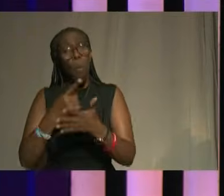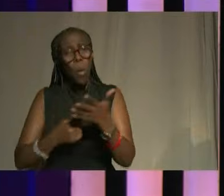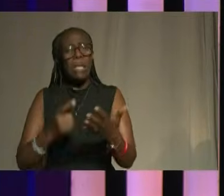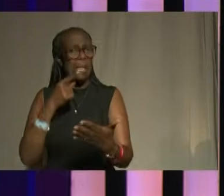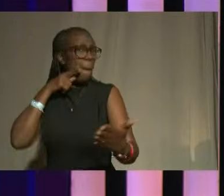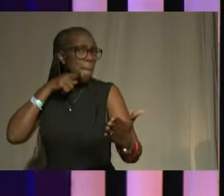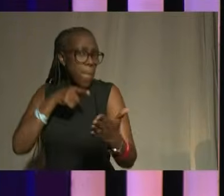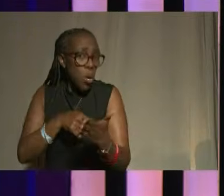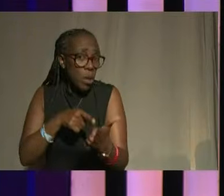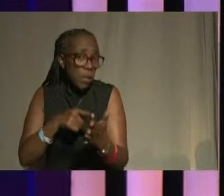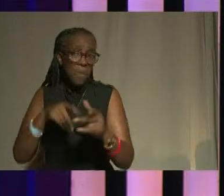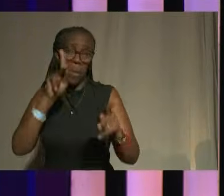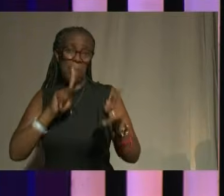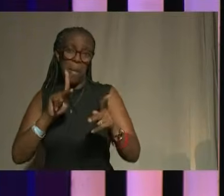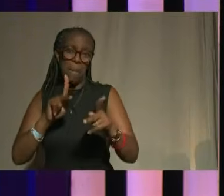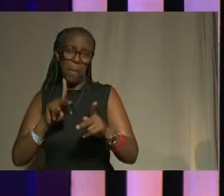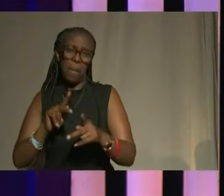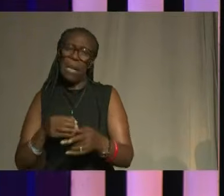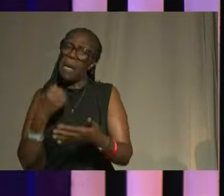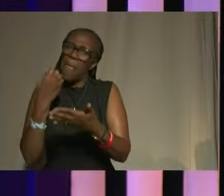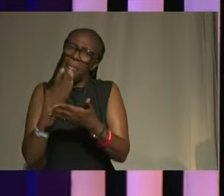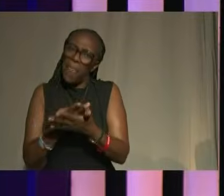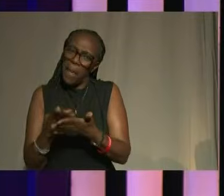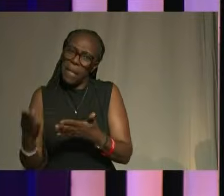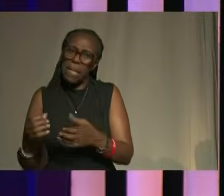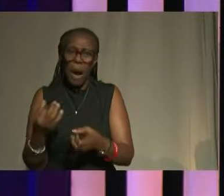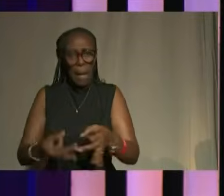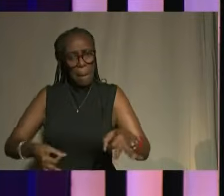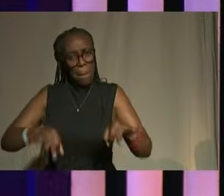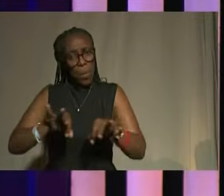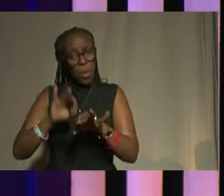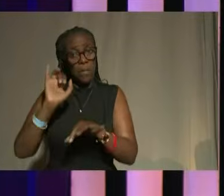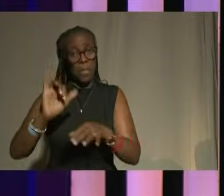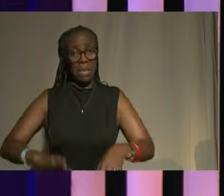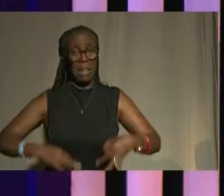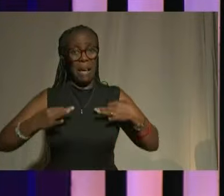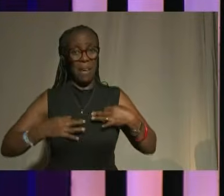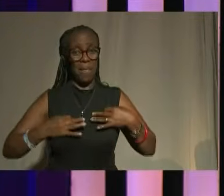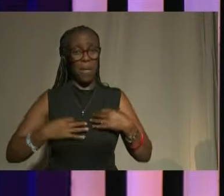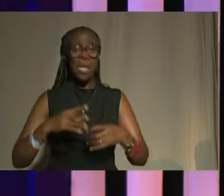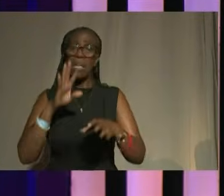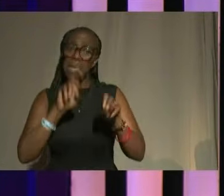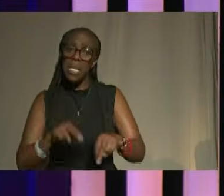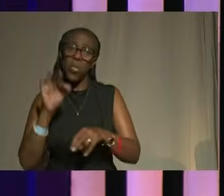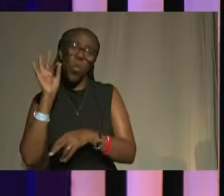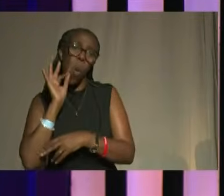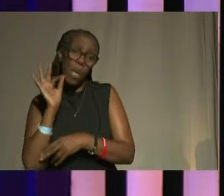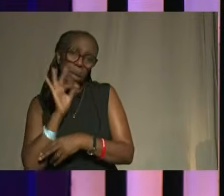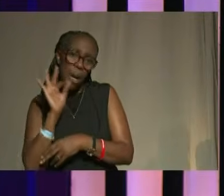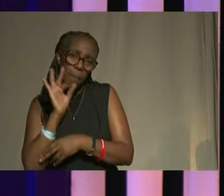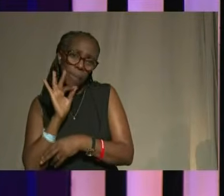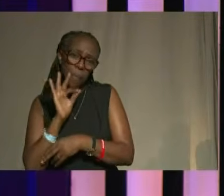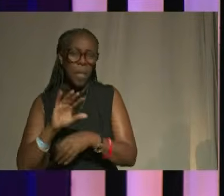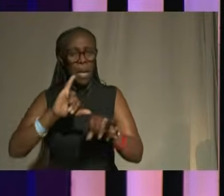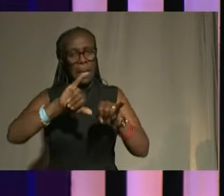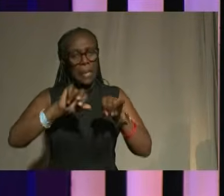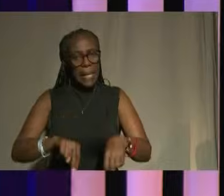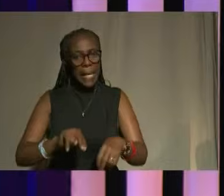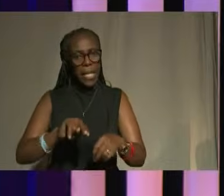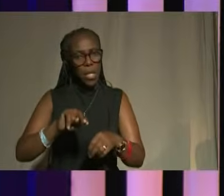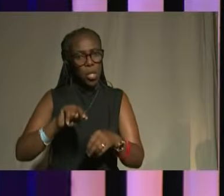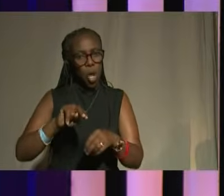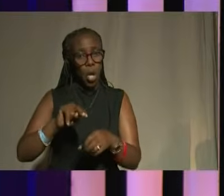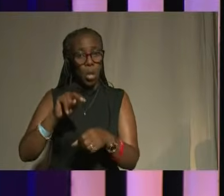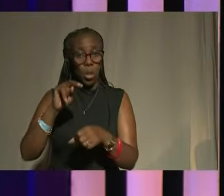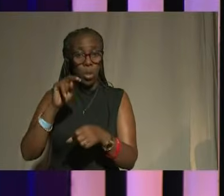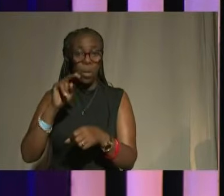life. We're giving more water. 350,000 more people have water. 280,000 more jobs created. We are improving